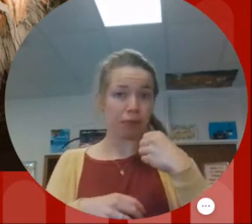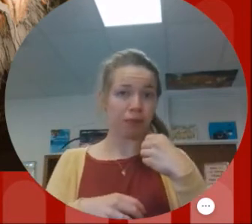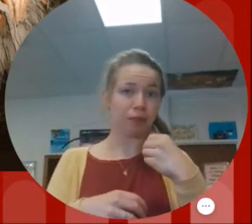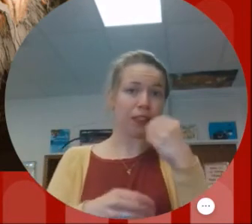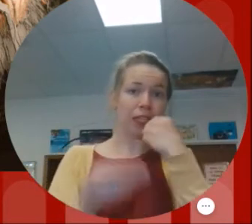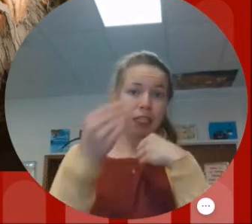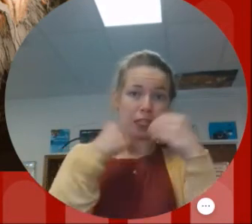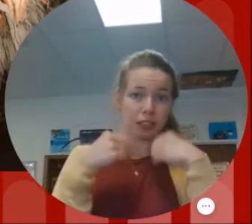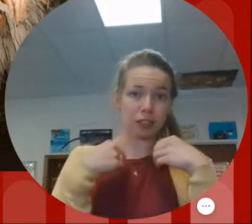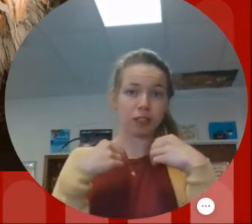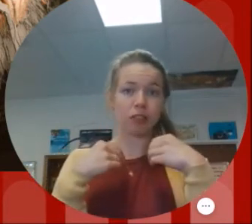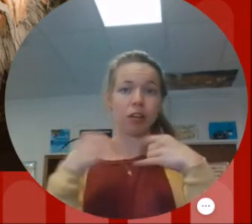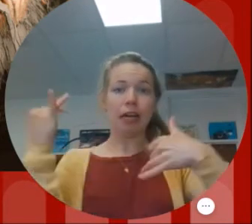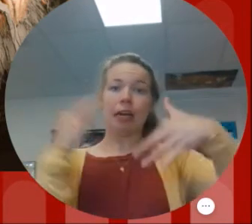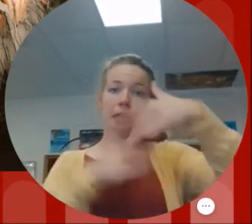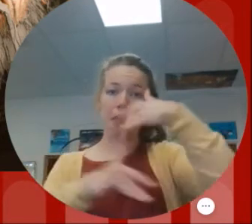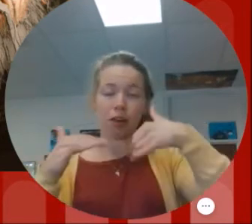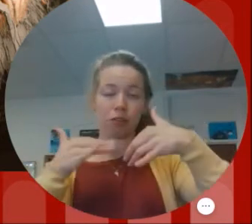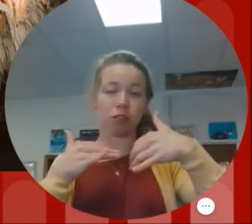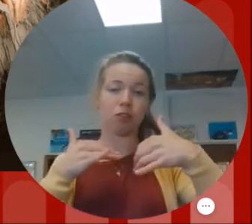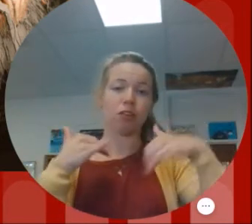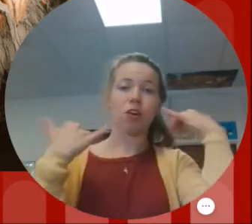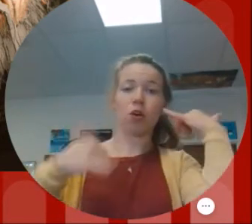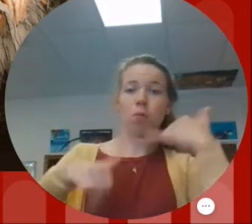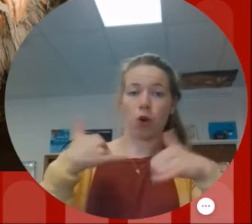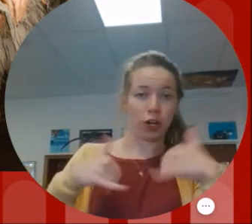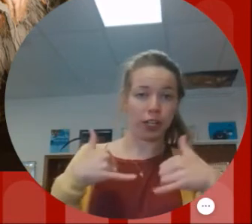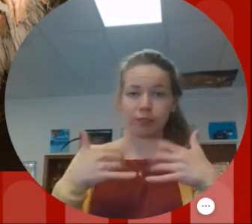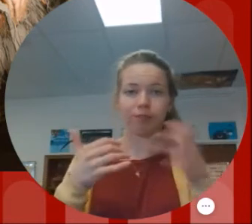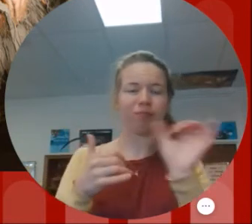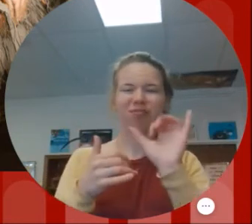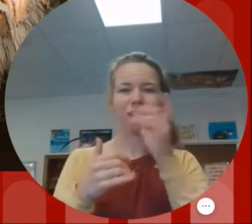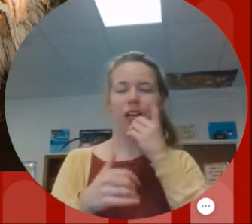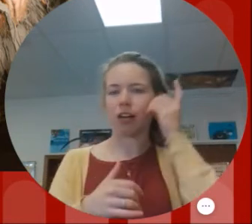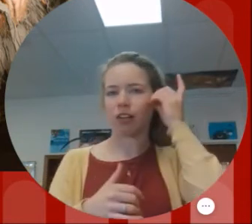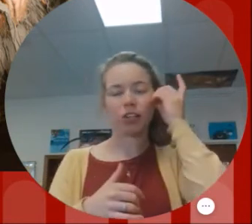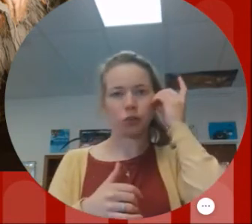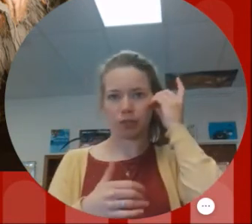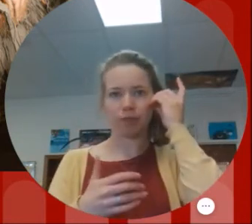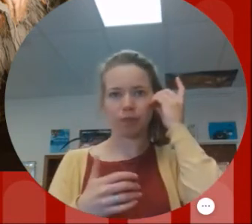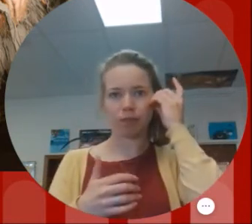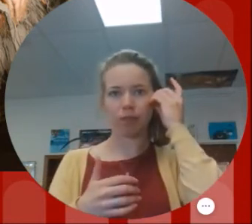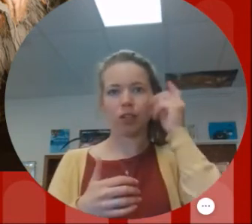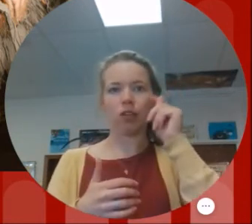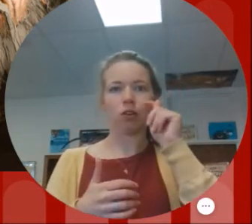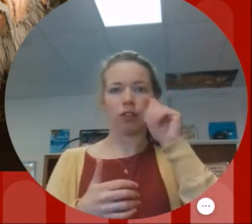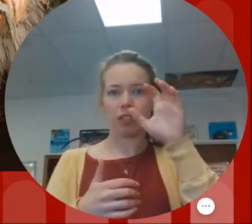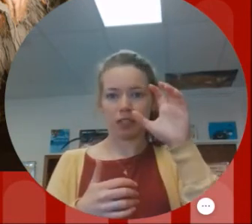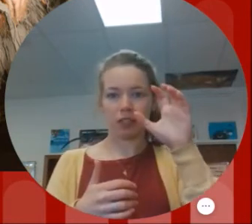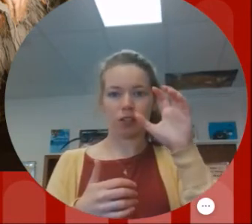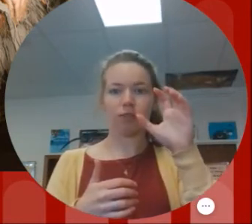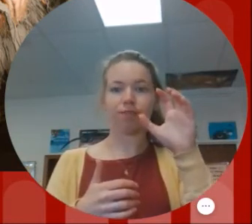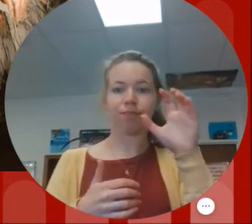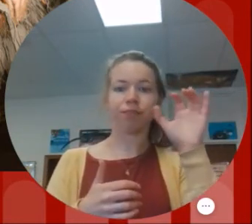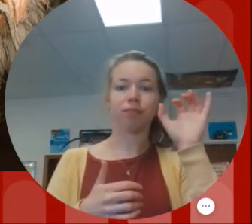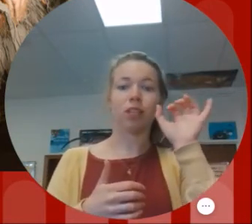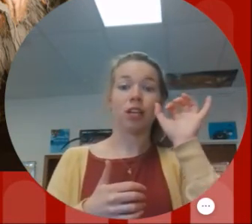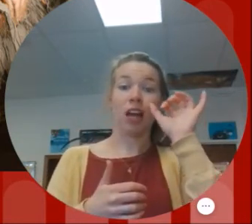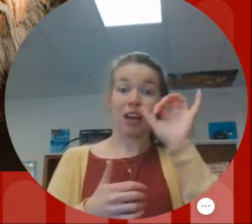sleep, eat, hang out, party, kind of like a dorm for the teen